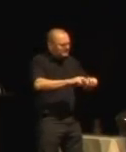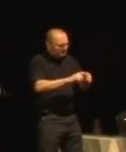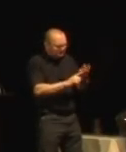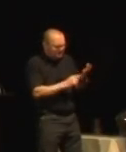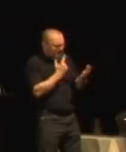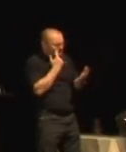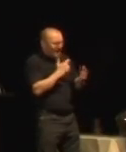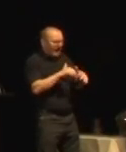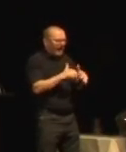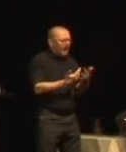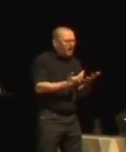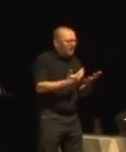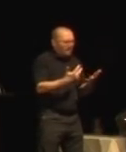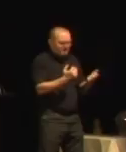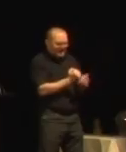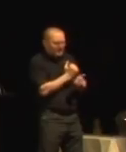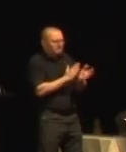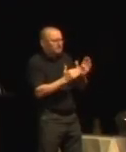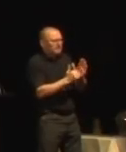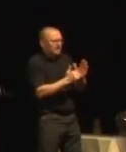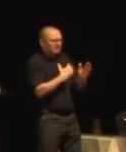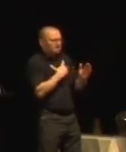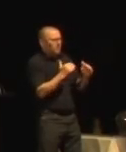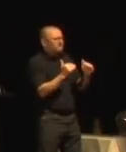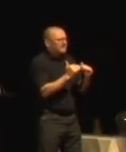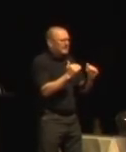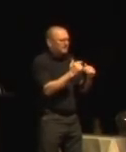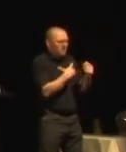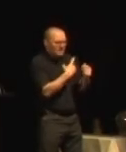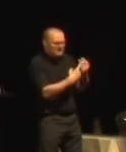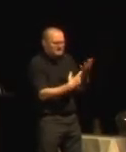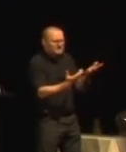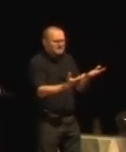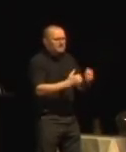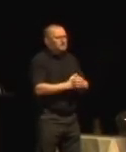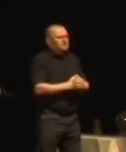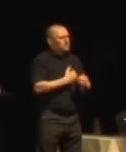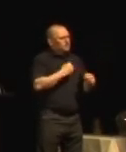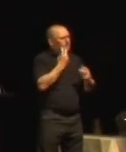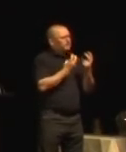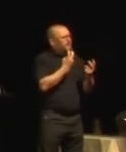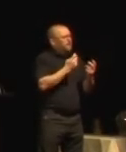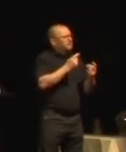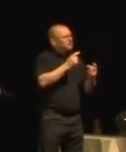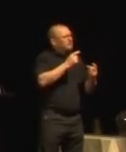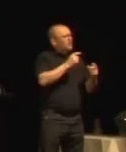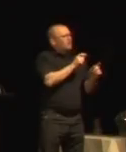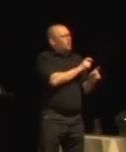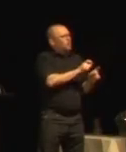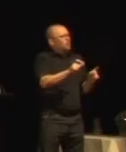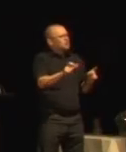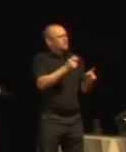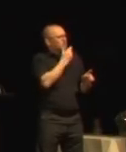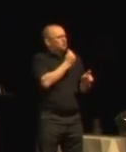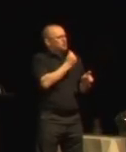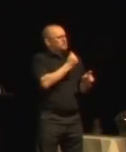journey to a more inclusive organization, we've been thinking about the words we use as important carriers of our intended culture and the